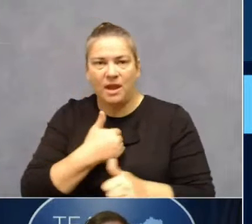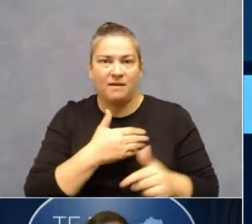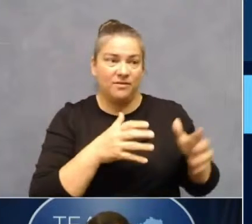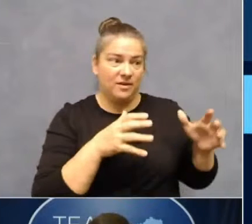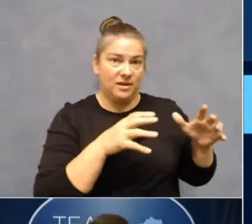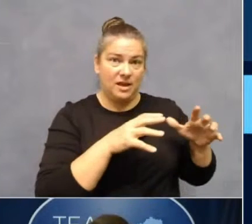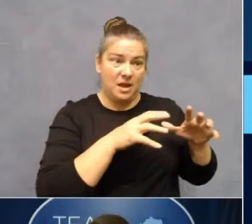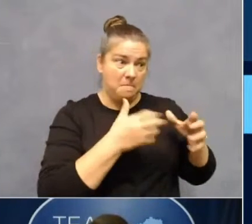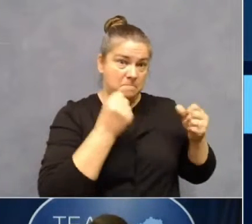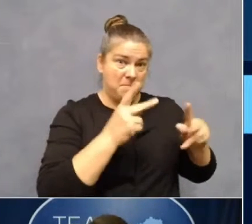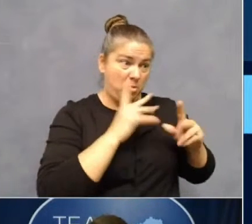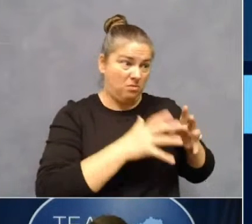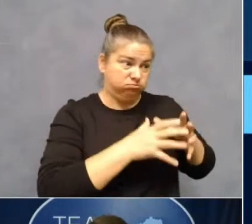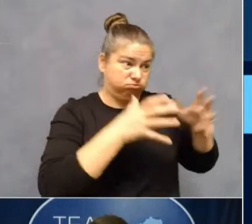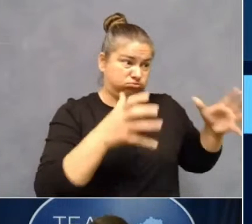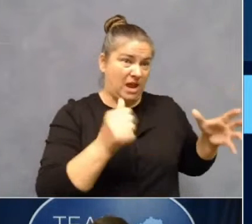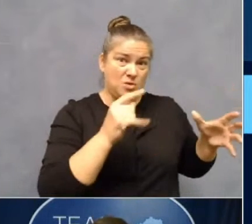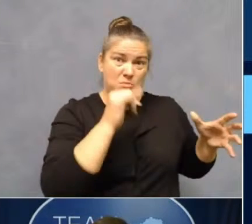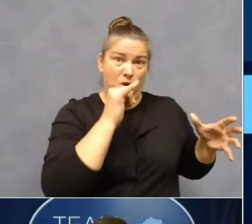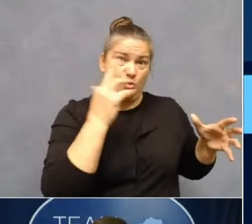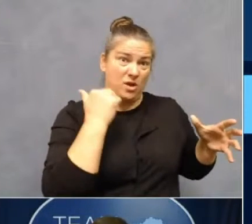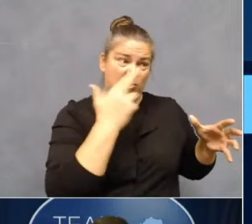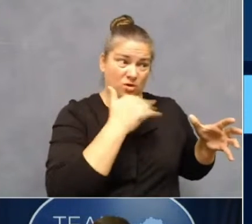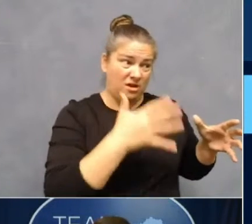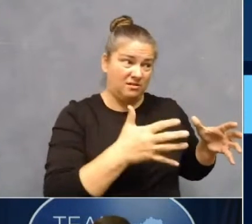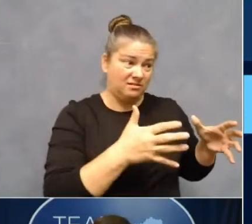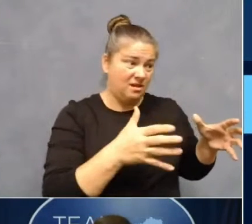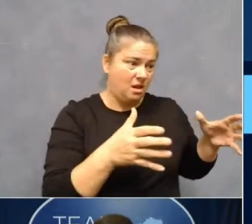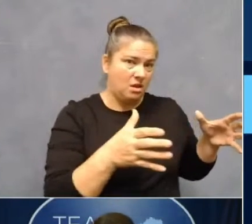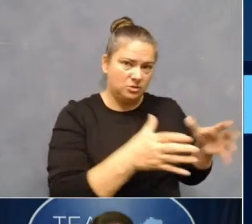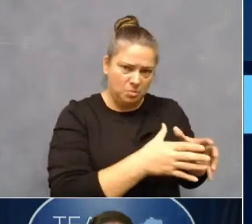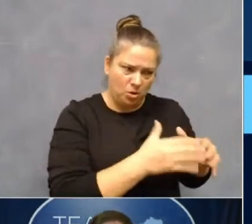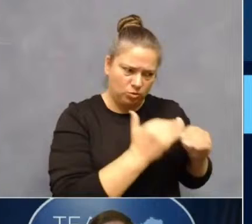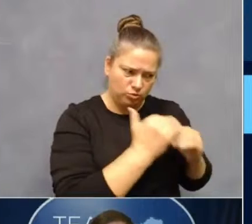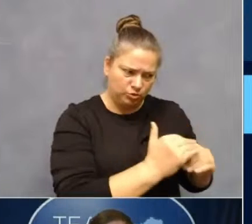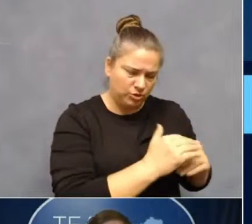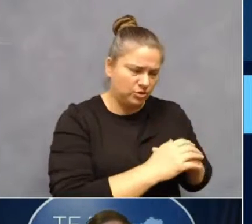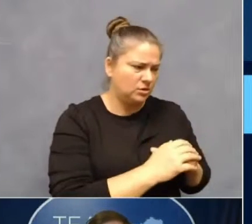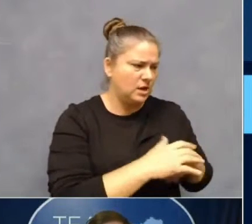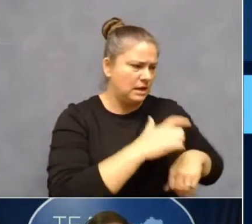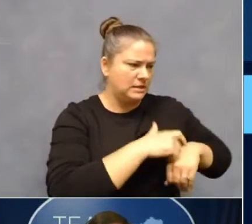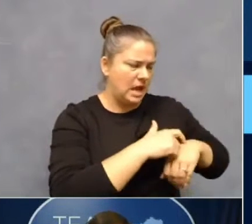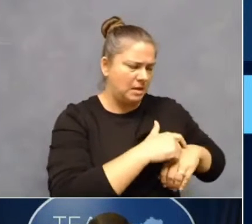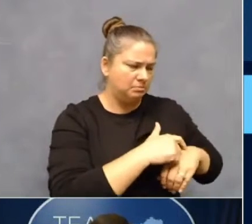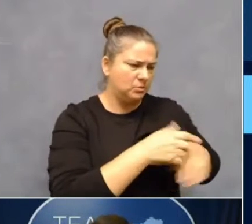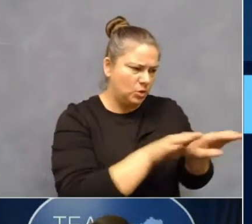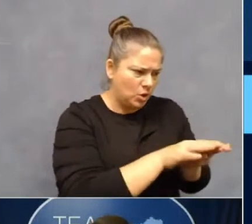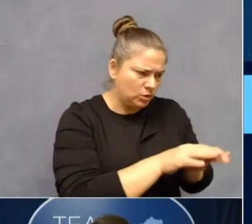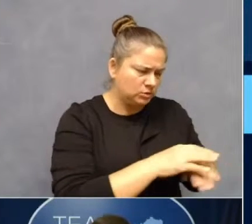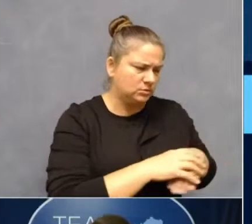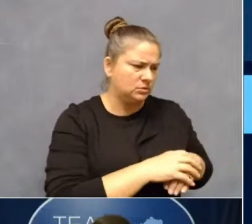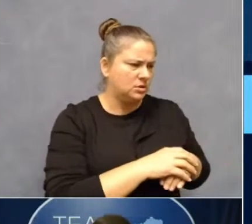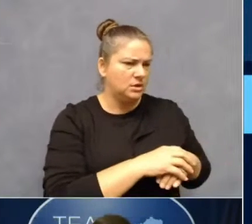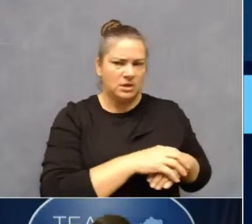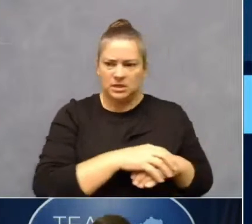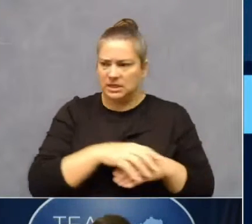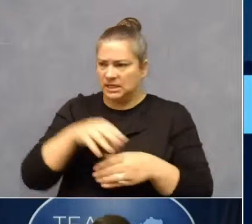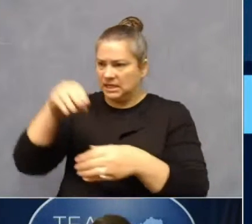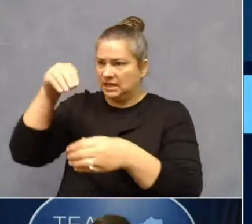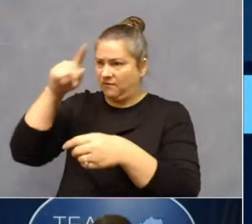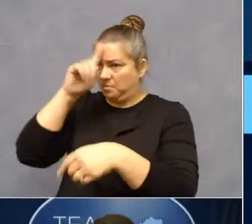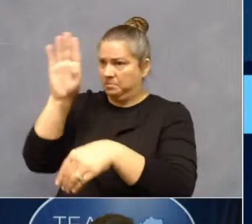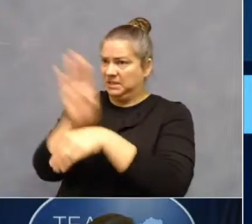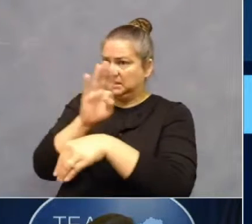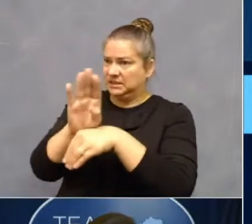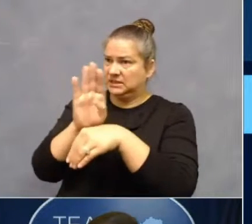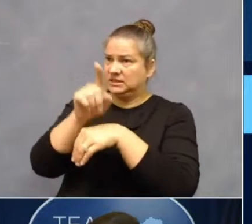on bars and restaurants. We have capacity restrictions on how many people can be inside at any one point on businesses and